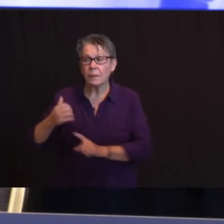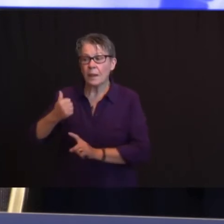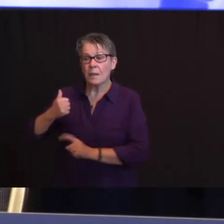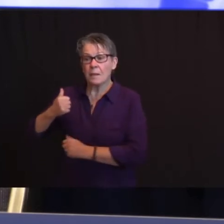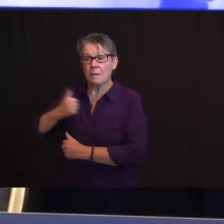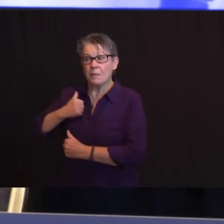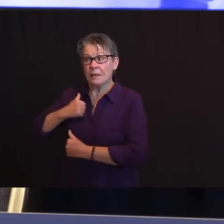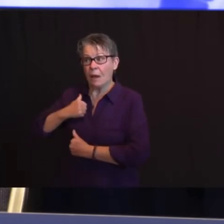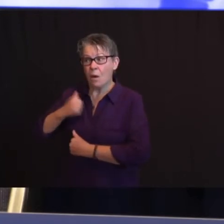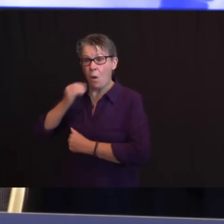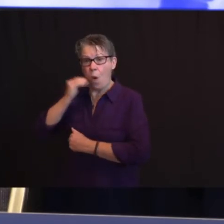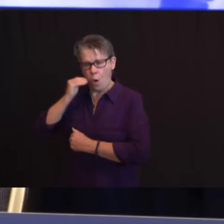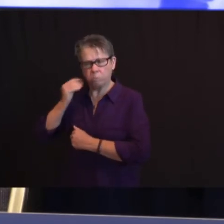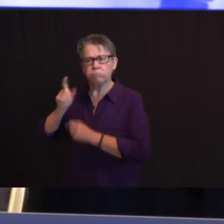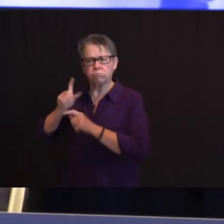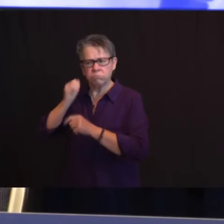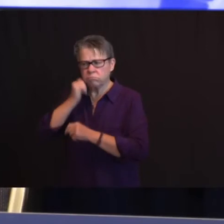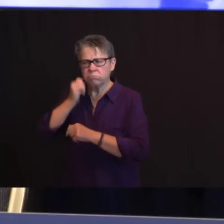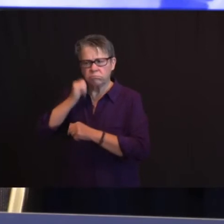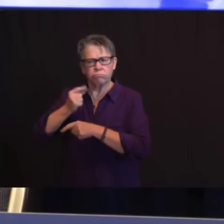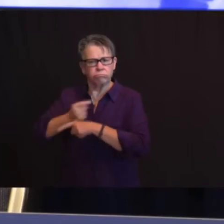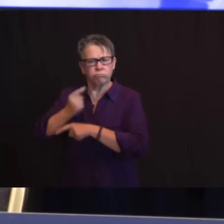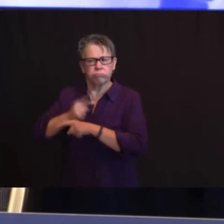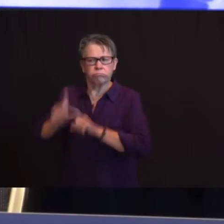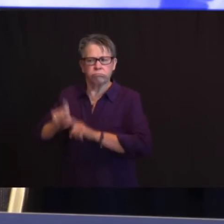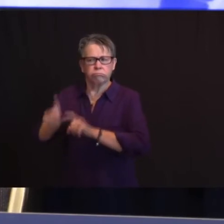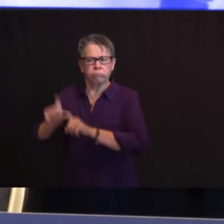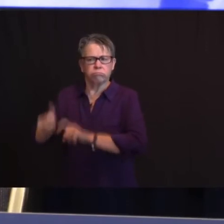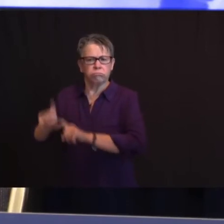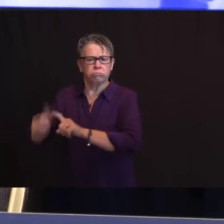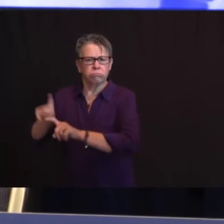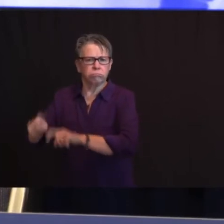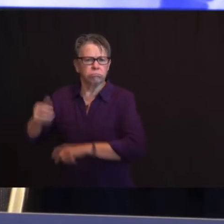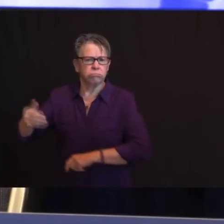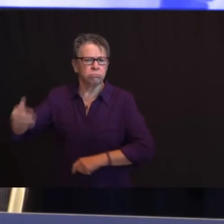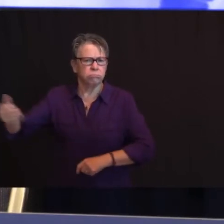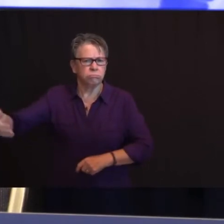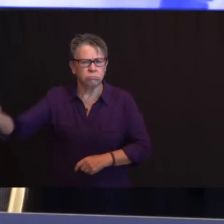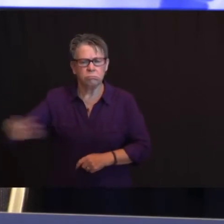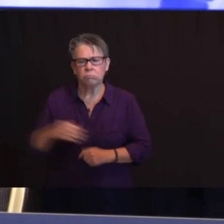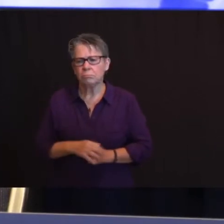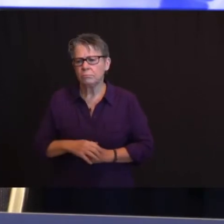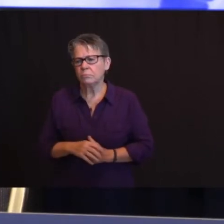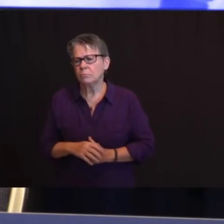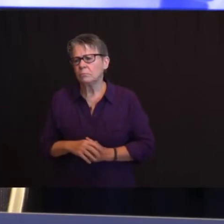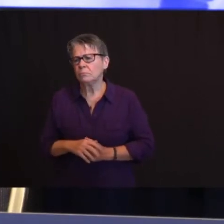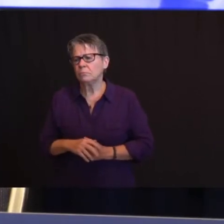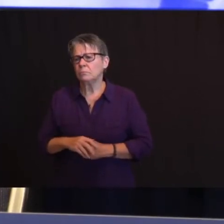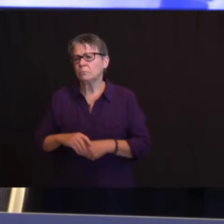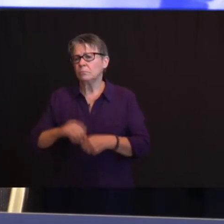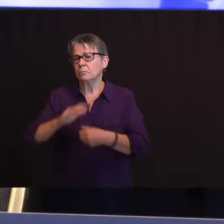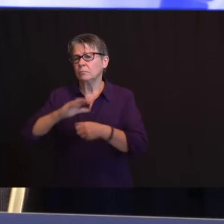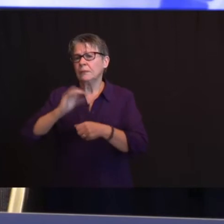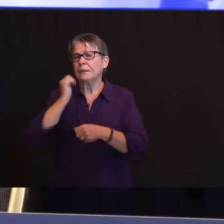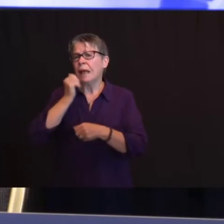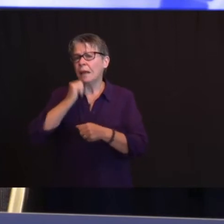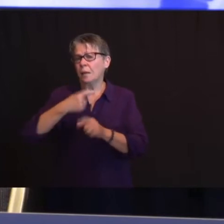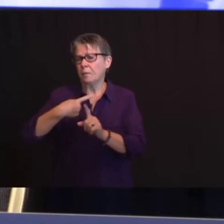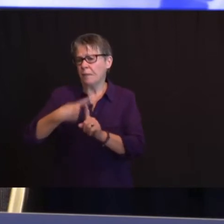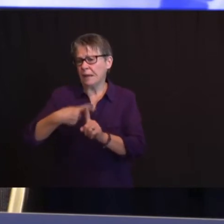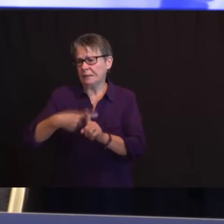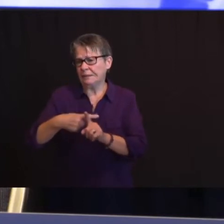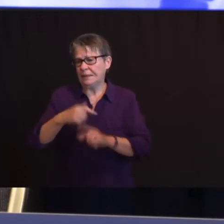The positivity rate as of November 14th is 10.88%. The northern part of the state